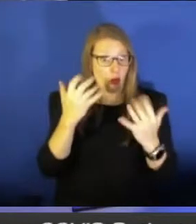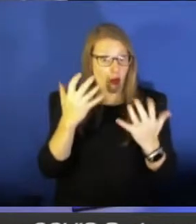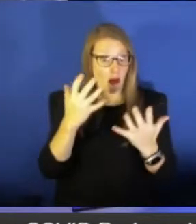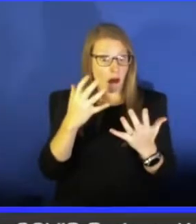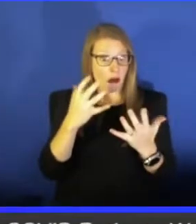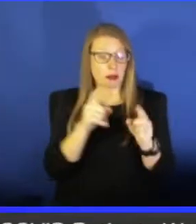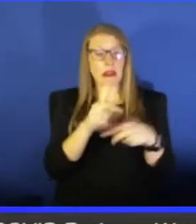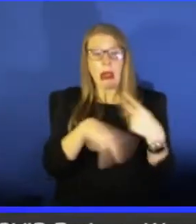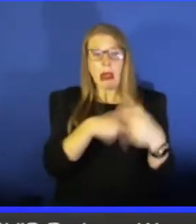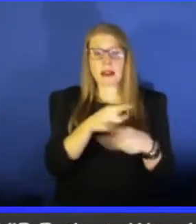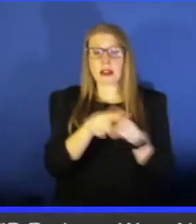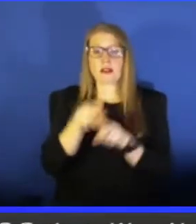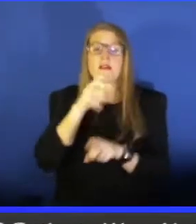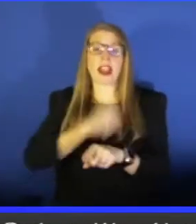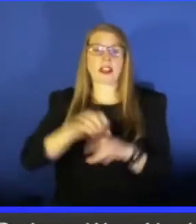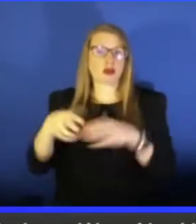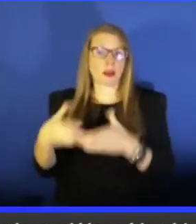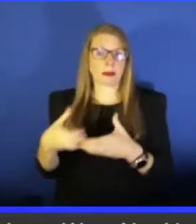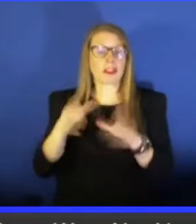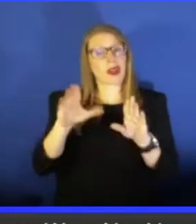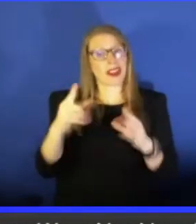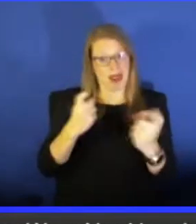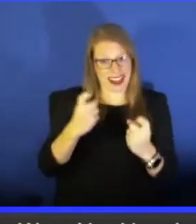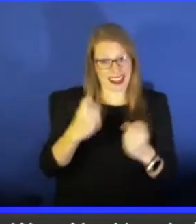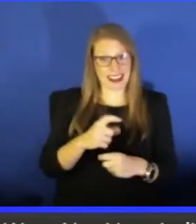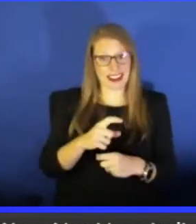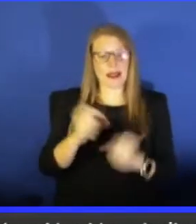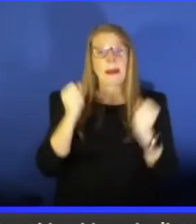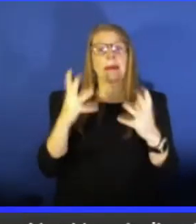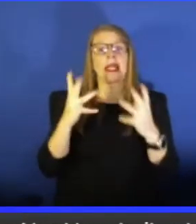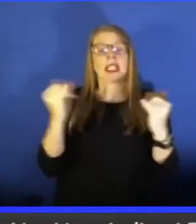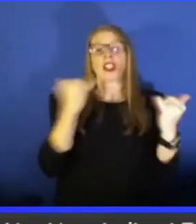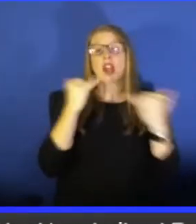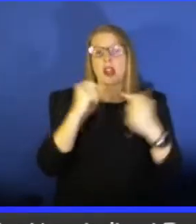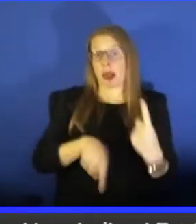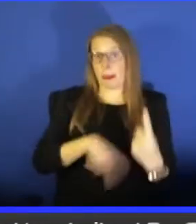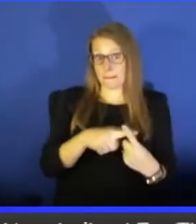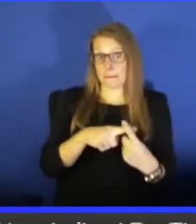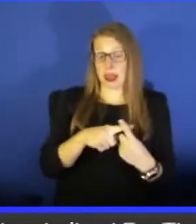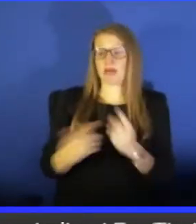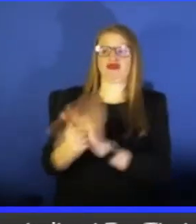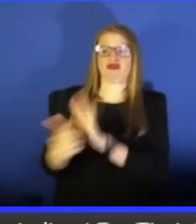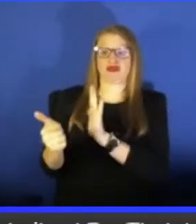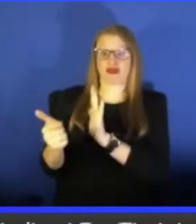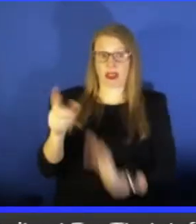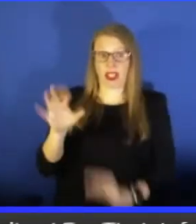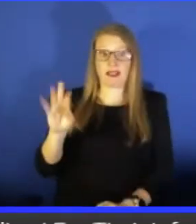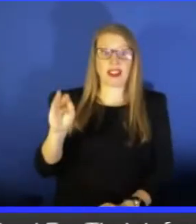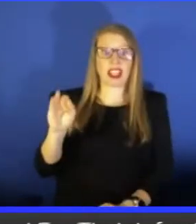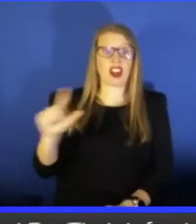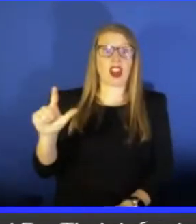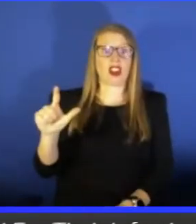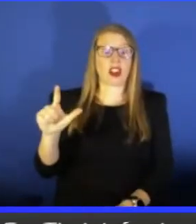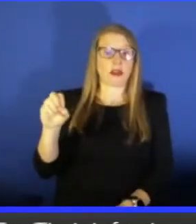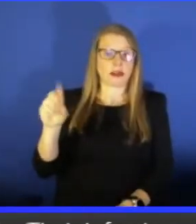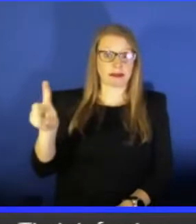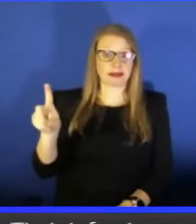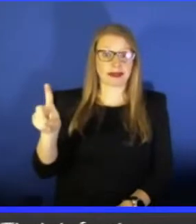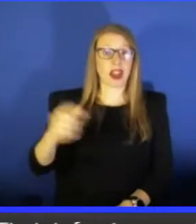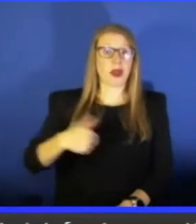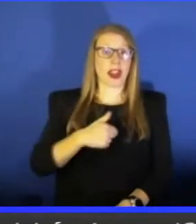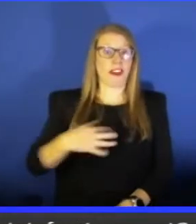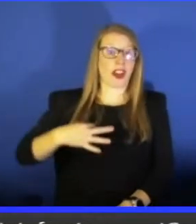effects, typically being CNS and respiratory depression. And when I say that, I mean difficulty with your breathing, so that typically